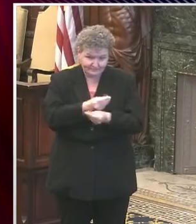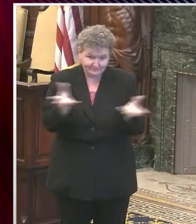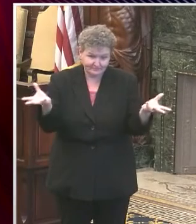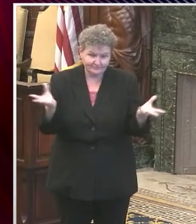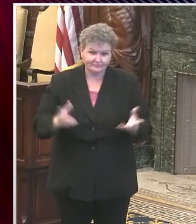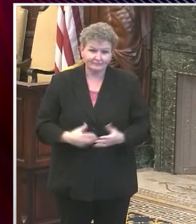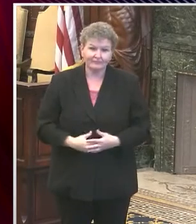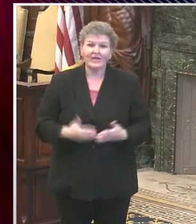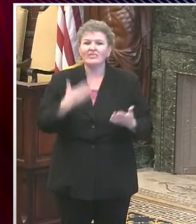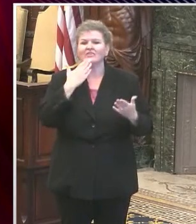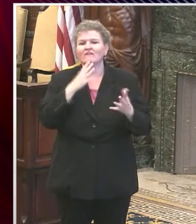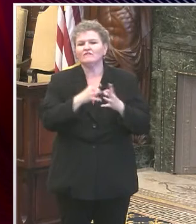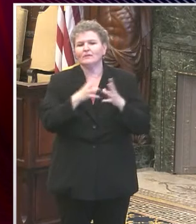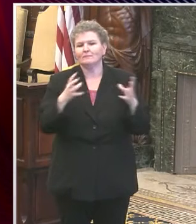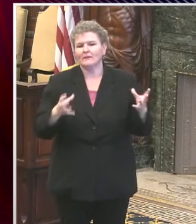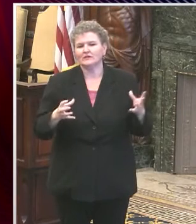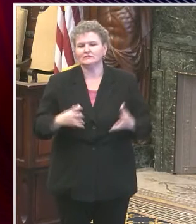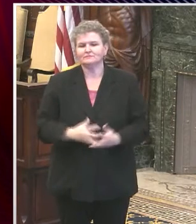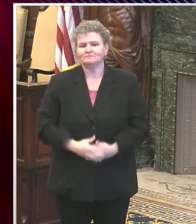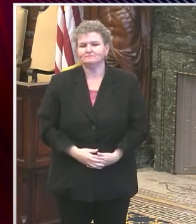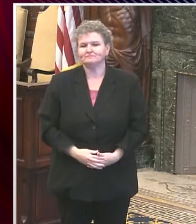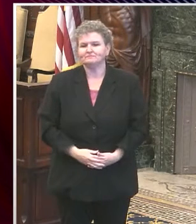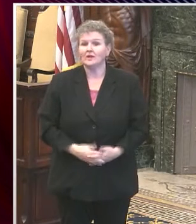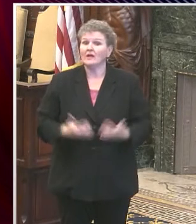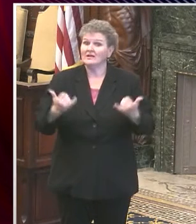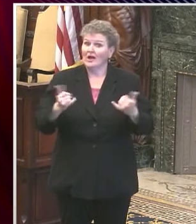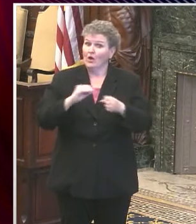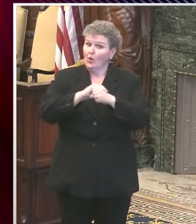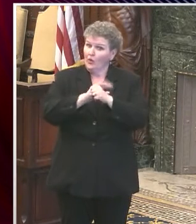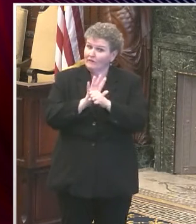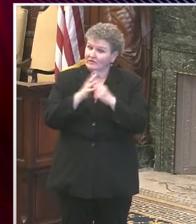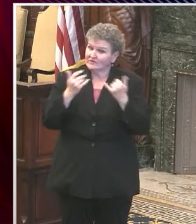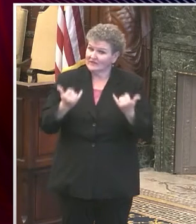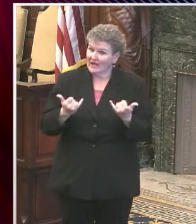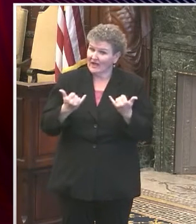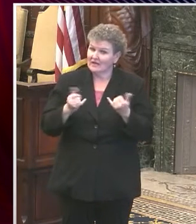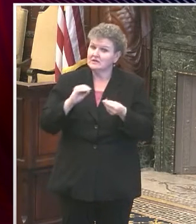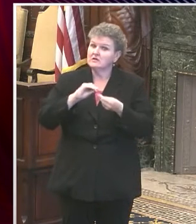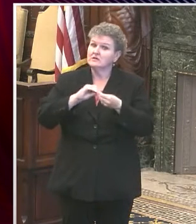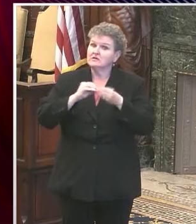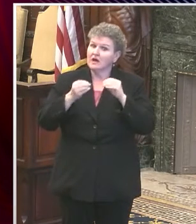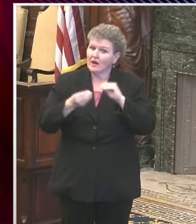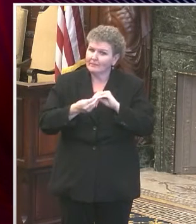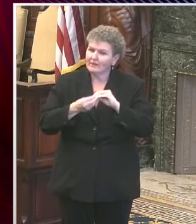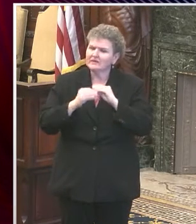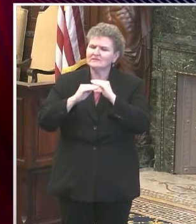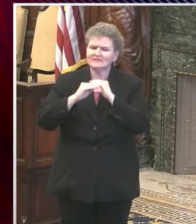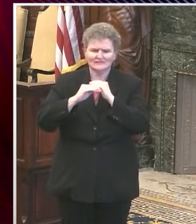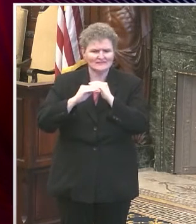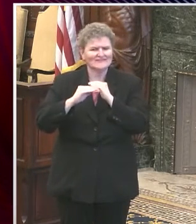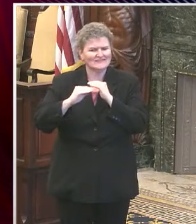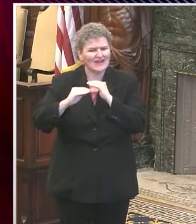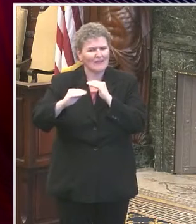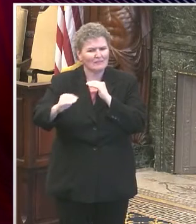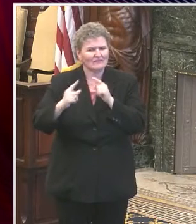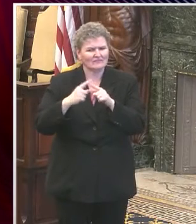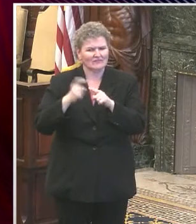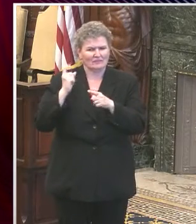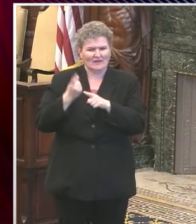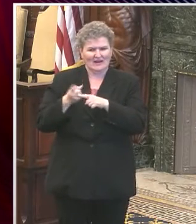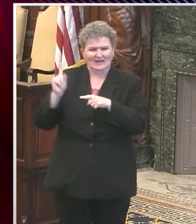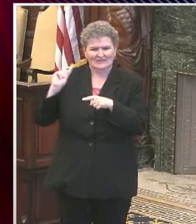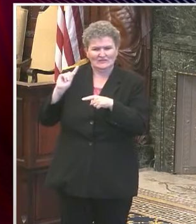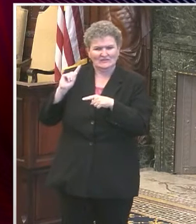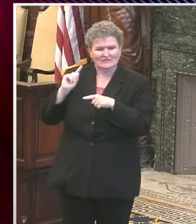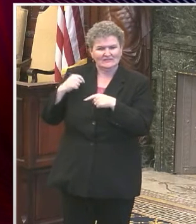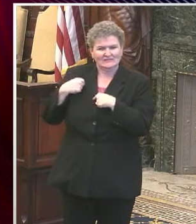Thank you very much. So here's an update on the coronavirus epidemic. Our daily case counts have been steady in the past week, which is generally good news because we were